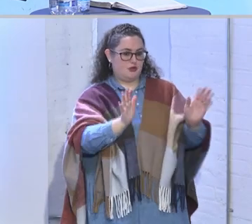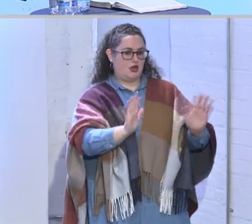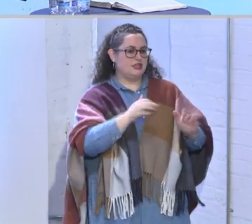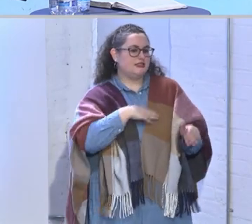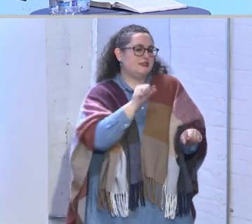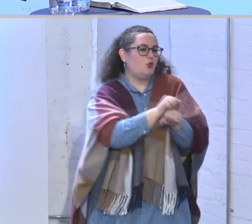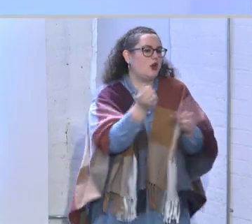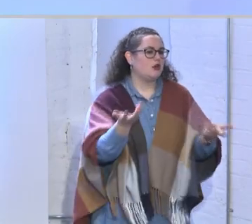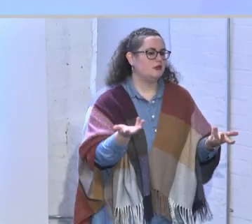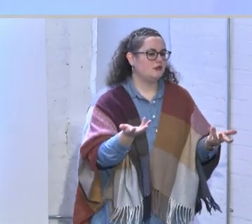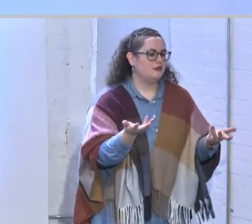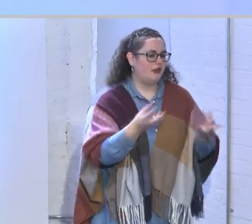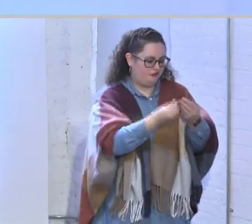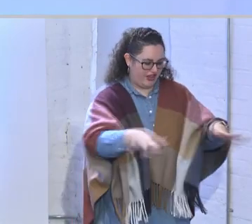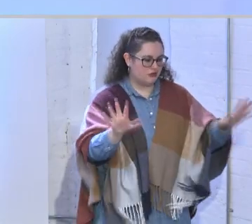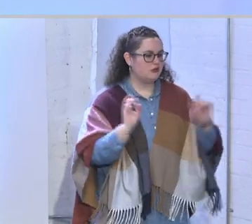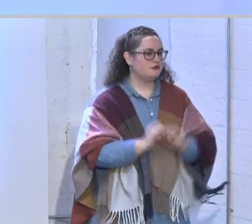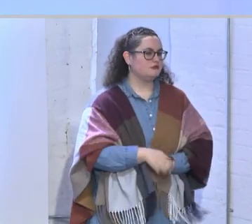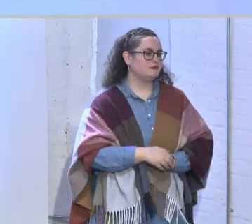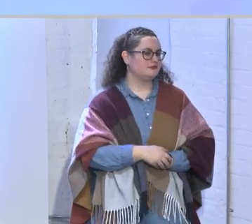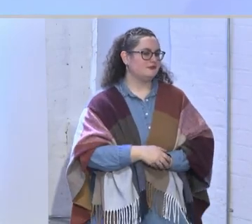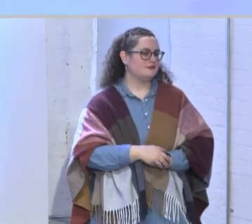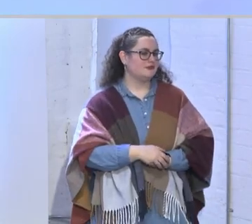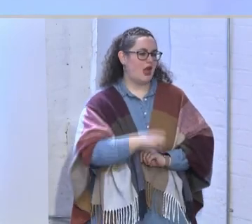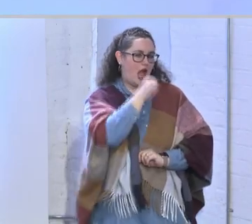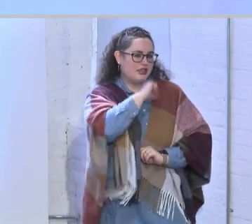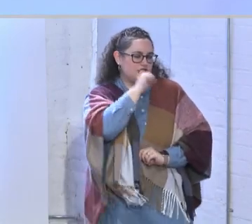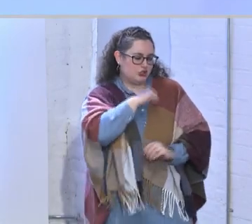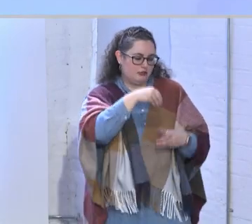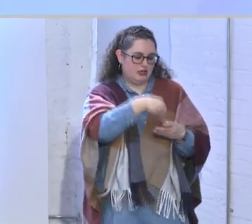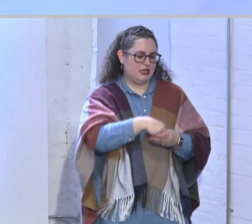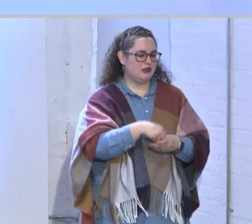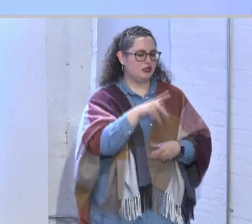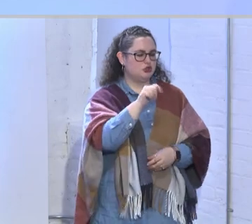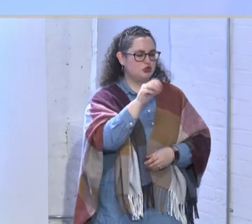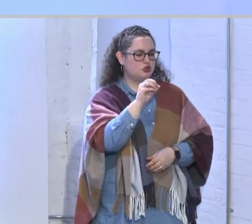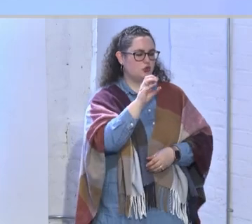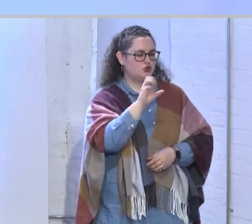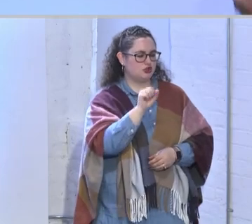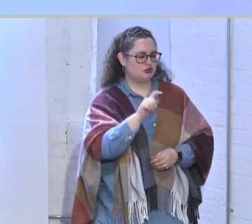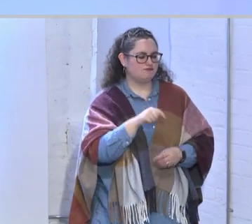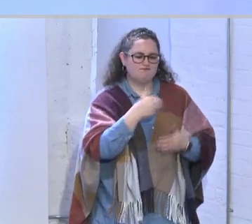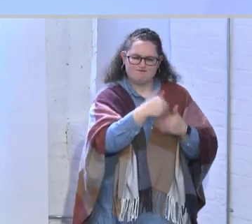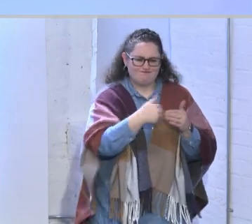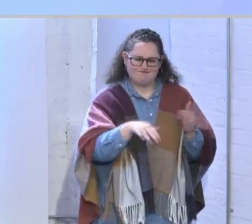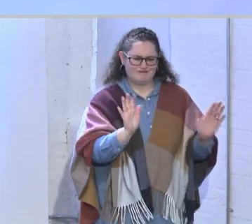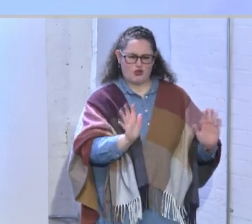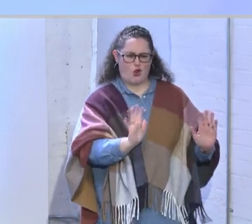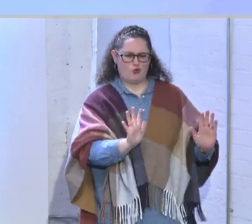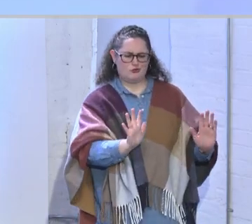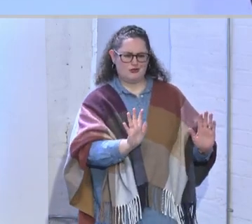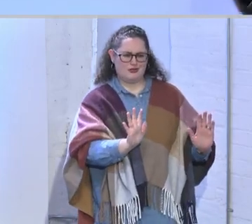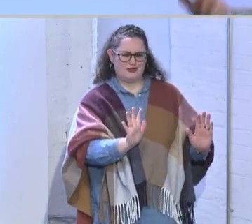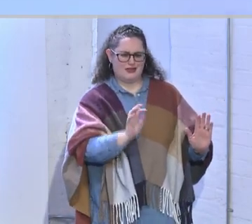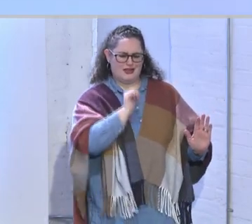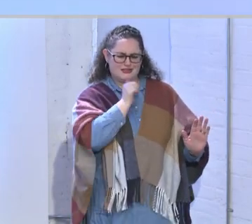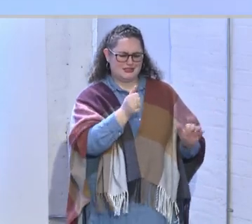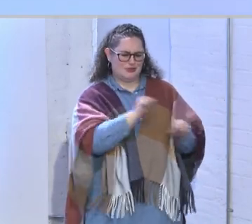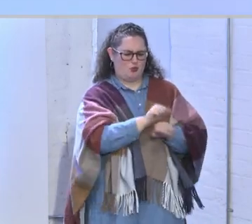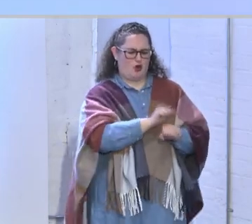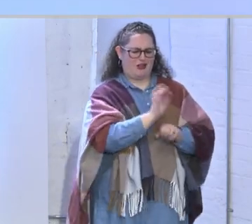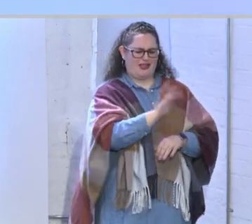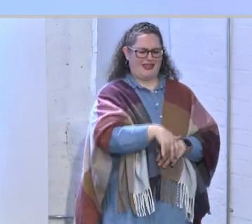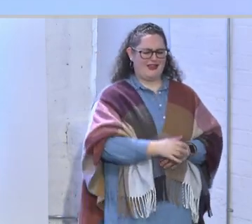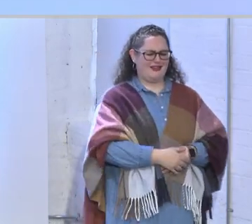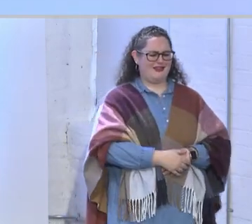doesn't work anymore. And they said, well, you know, what'd you put in ice cream? You go like, well, it wasn't, that's not, no, you don't have a warranty. It's not intended for that